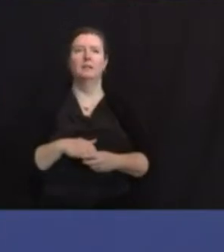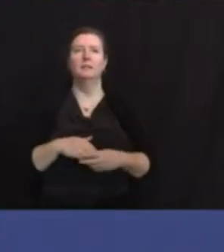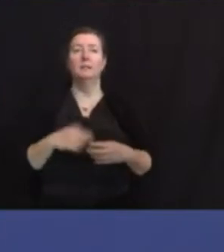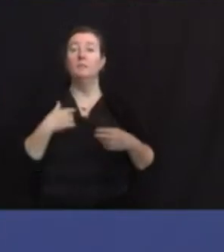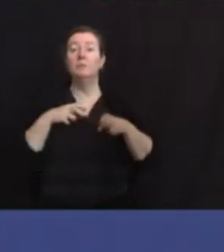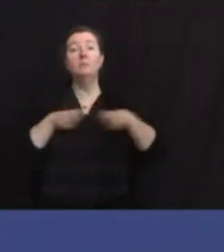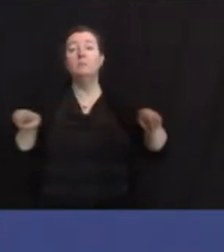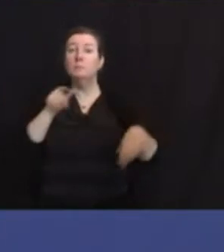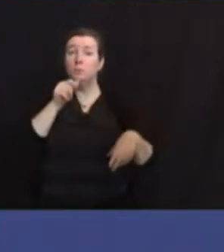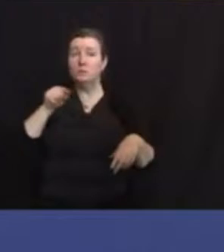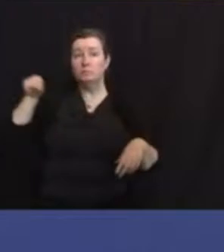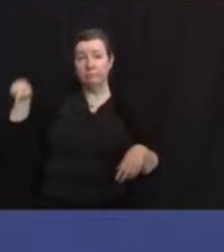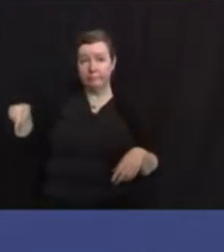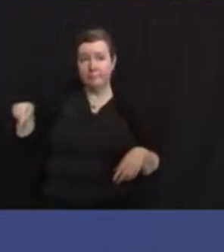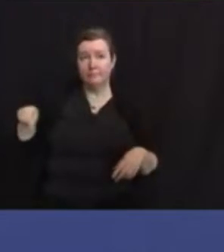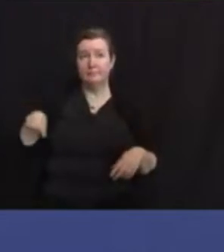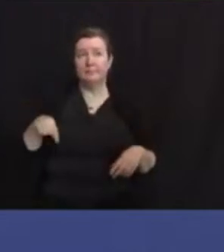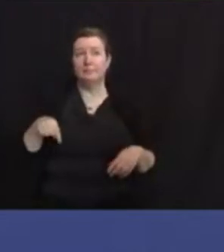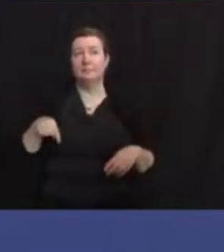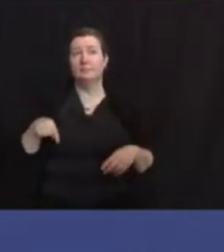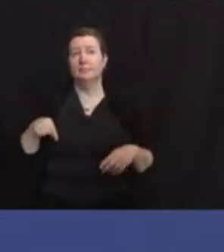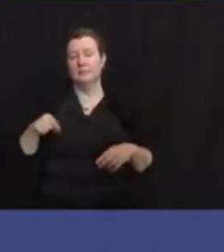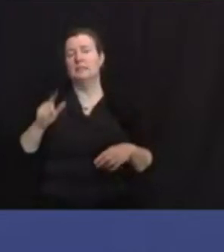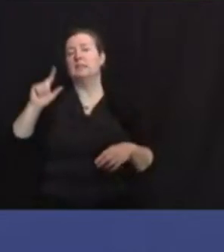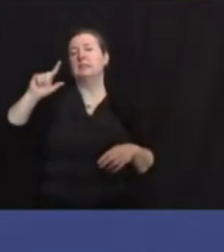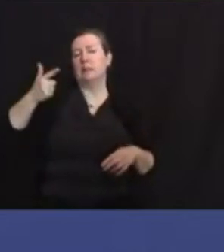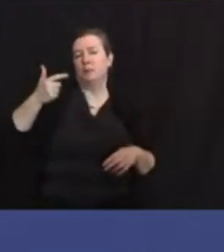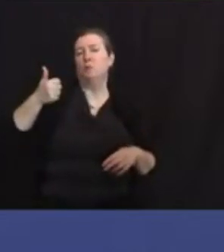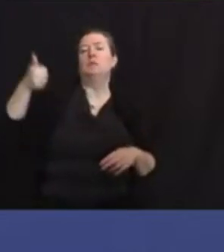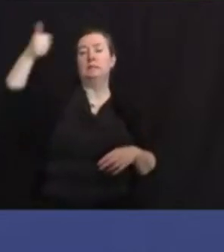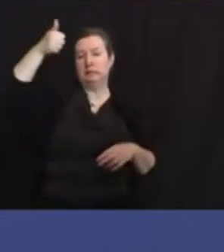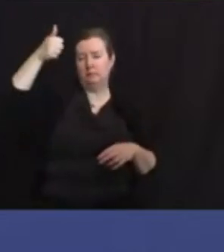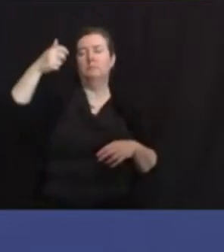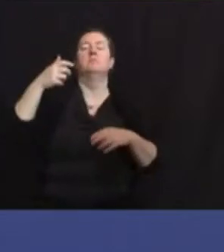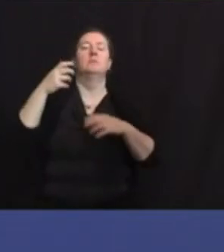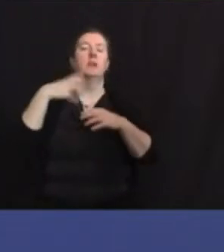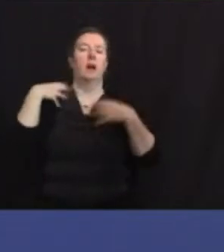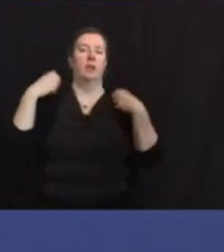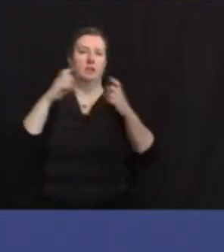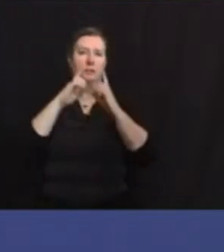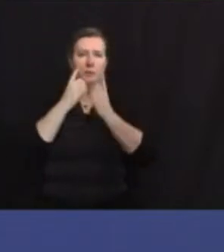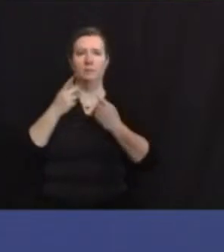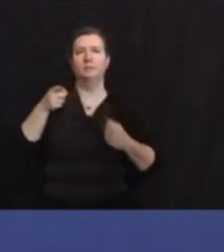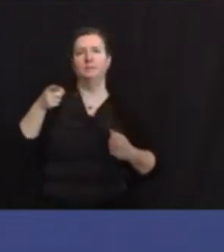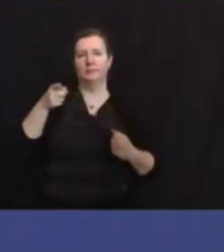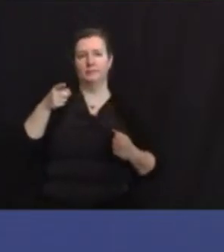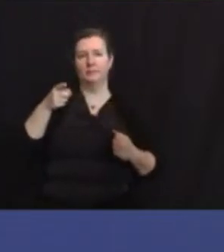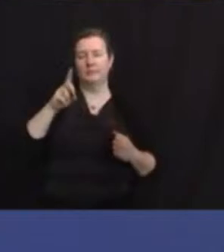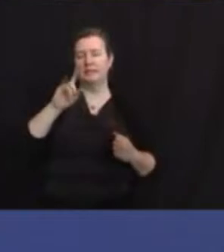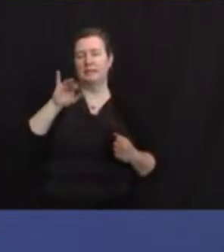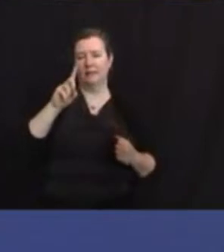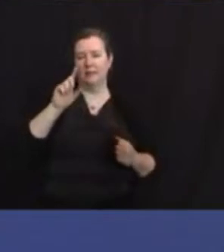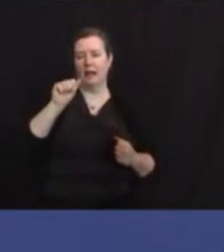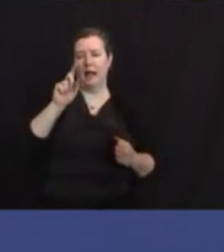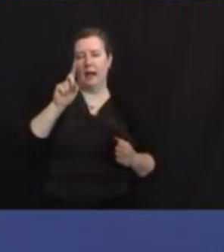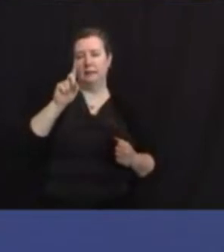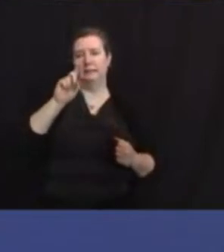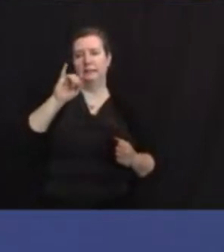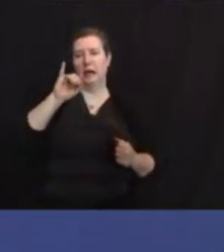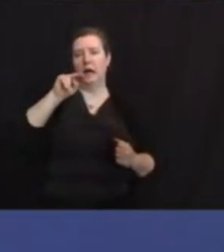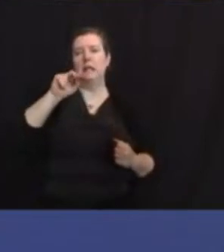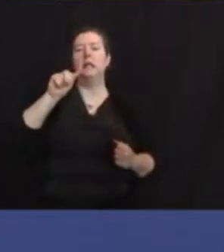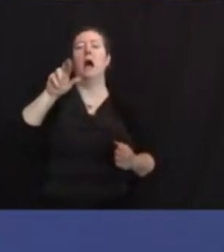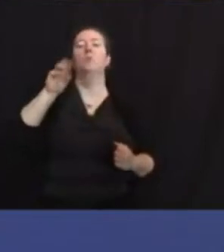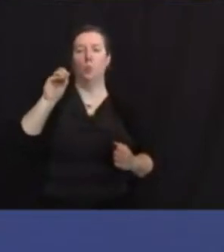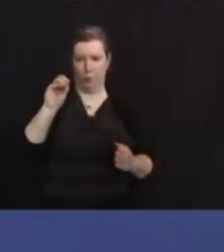Health for Public Health Services, Dr. David Adenaro. Great to have you back. To his right, another familiar face, COVID-19 response medical